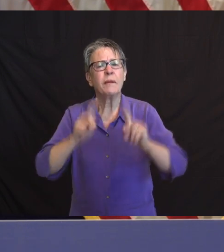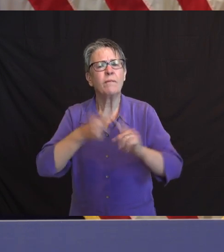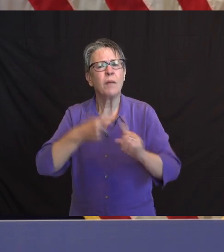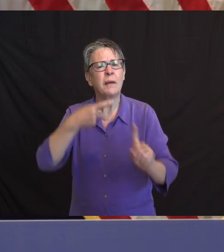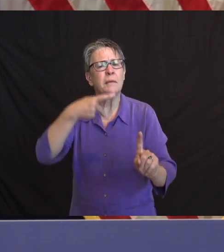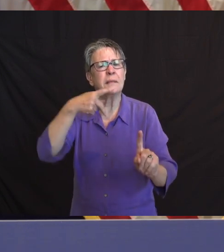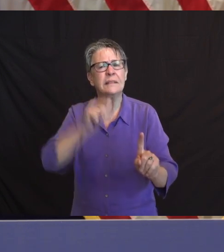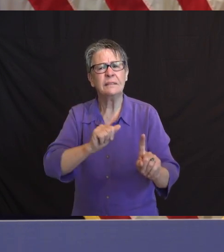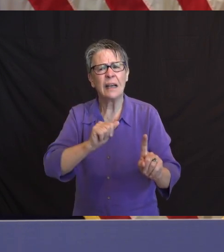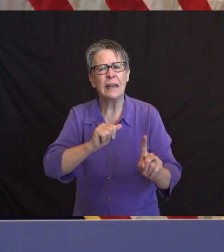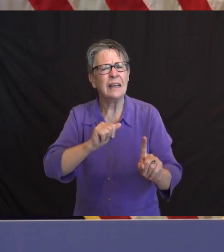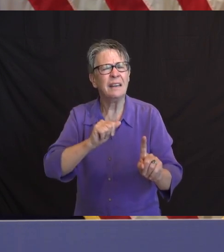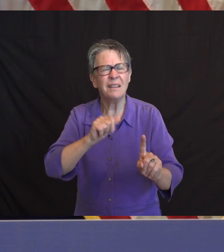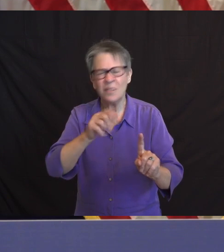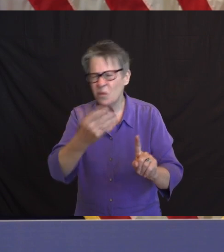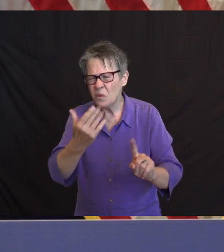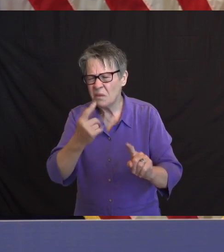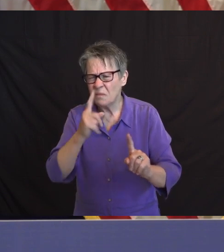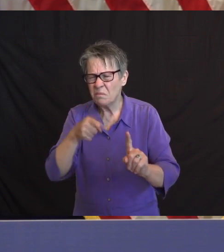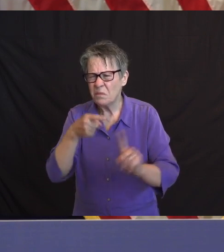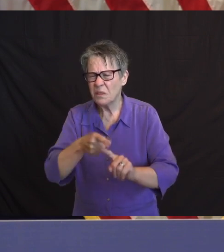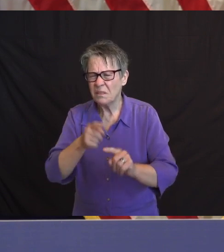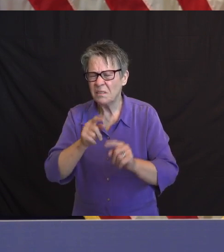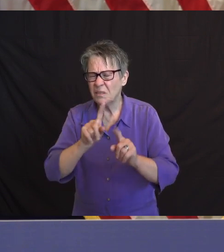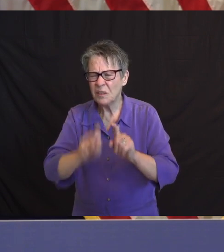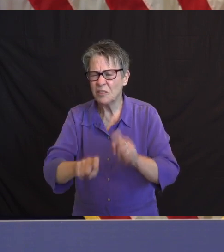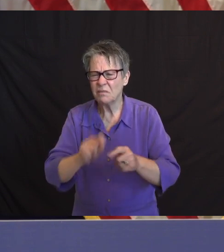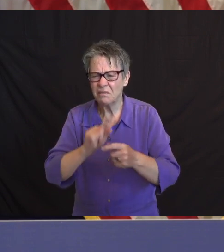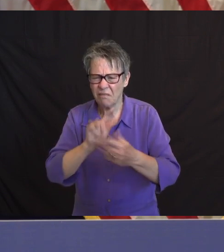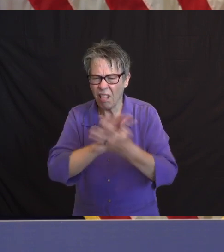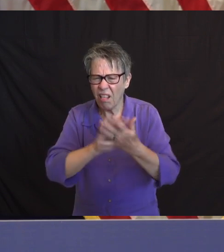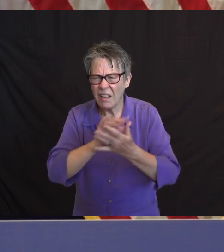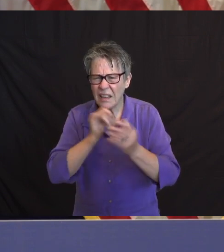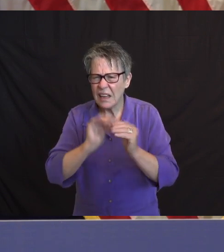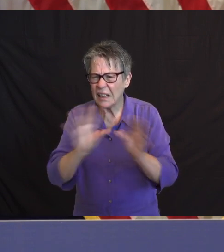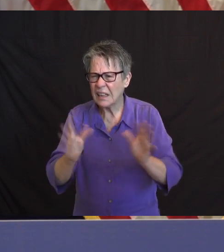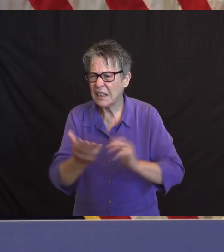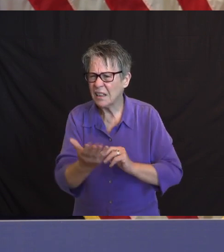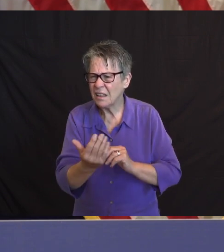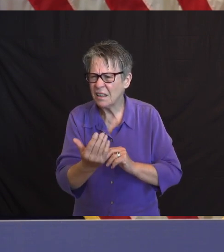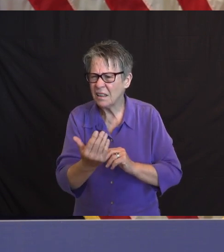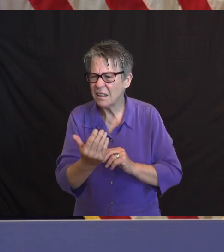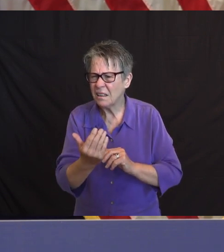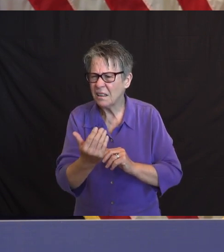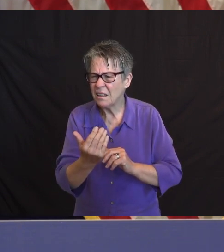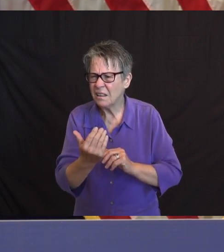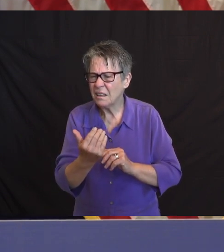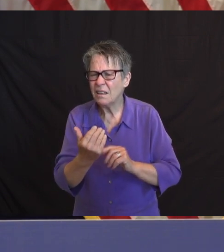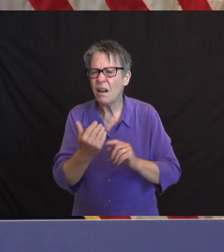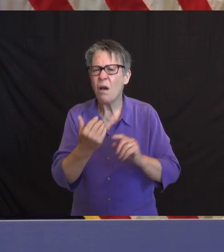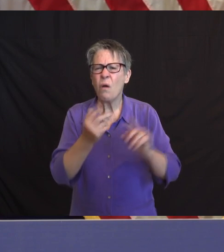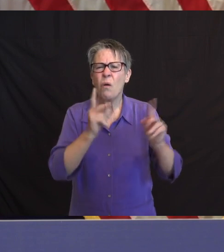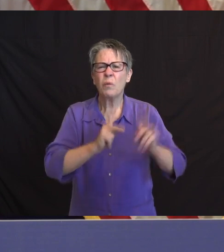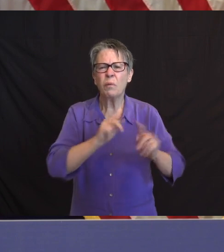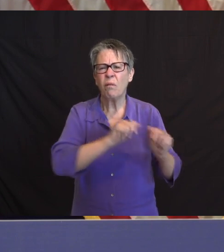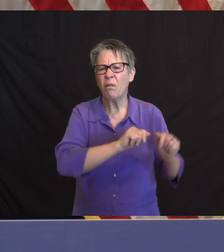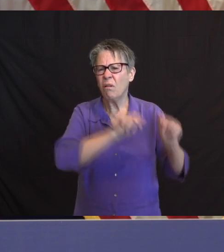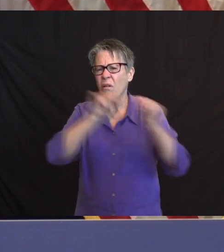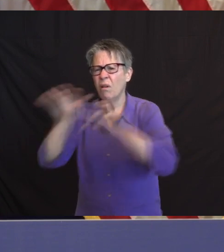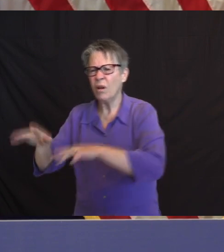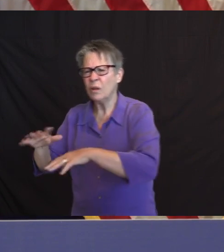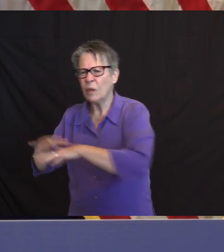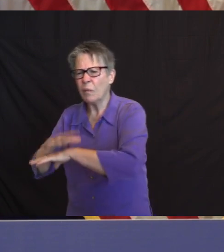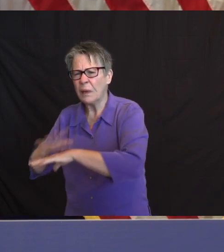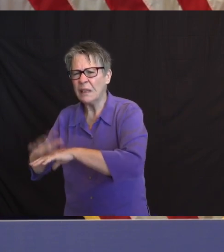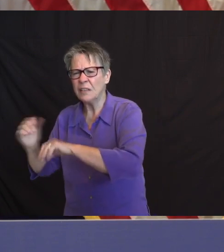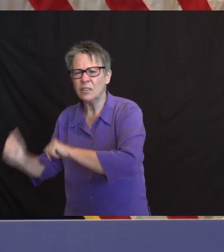we do get more color, I don't know where Dan has gone, but we'll get back to you on it. But I just would reiterate, indoors,